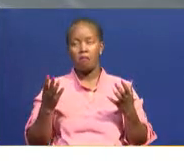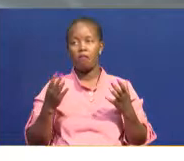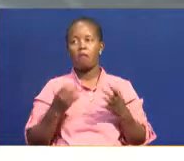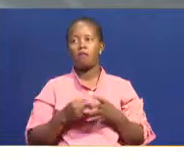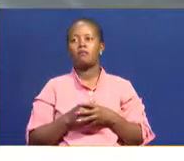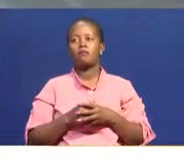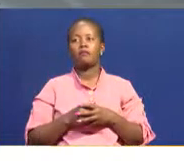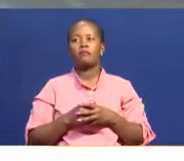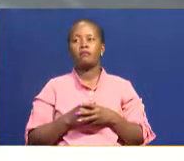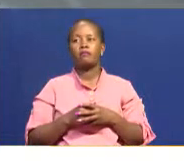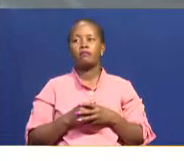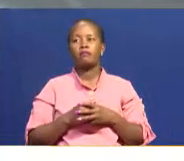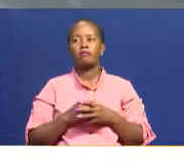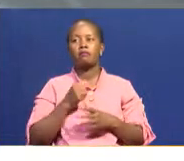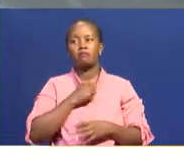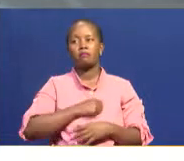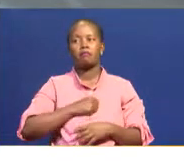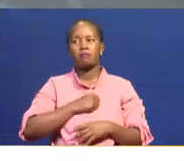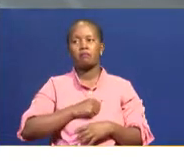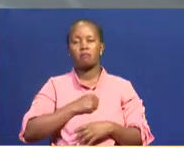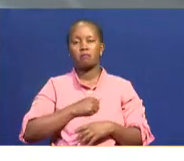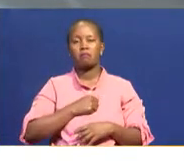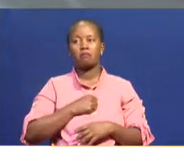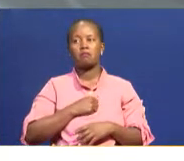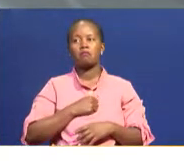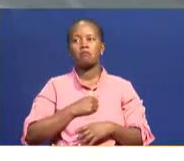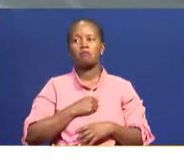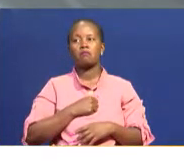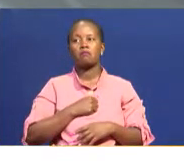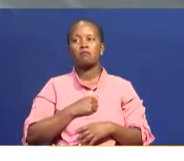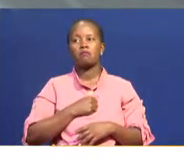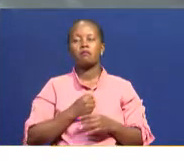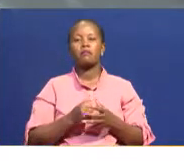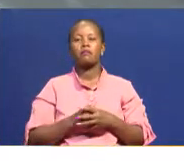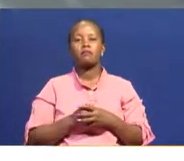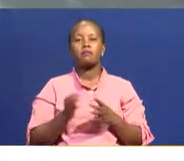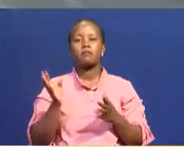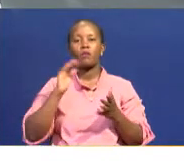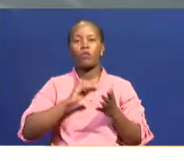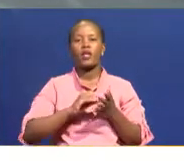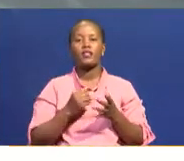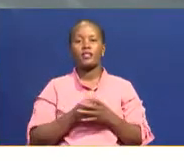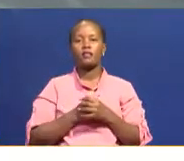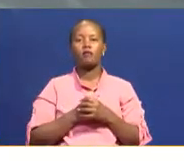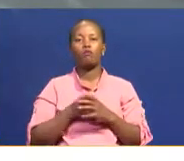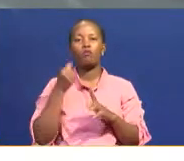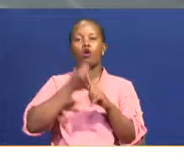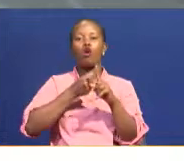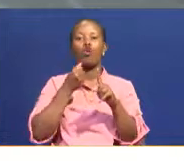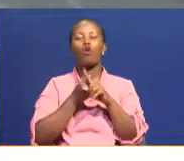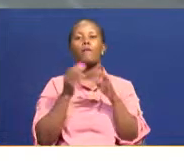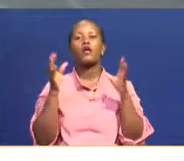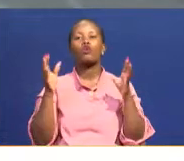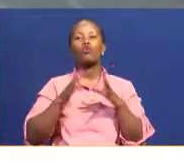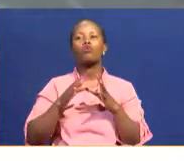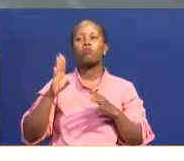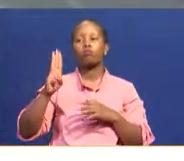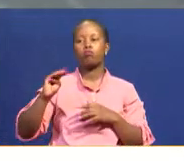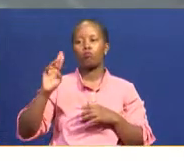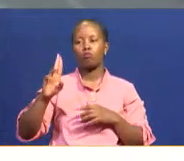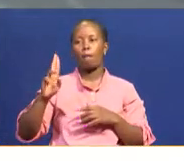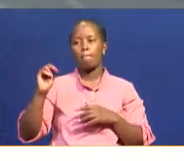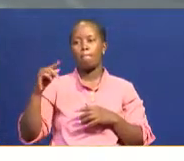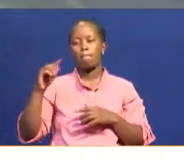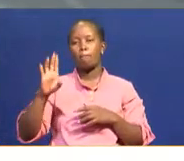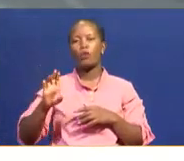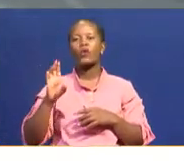All right, I beg your pardon. Let's take that news item again. A lobby group, Bunge la Mwananchi, is now calling